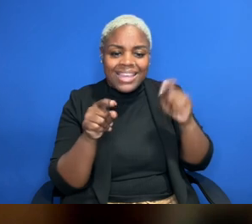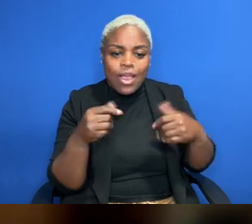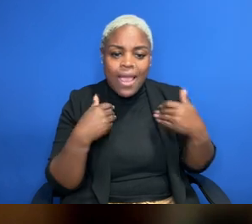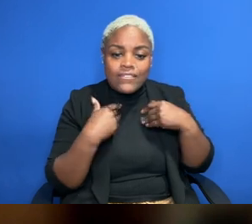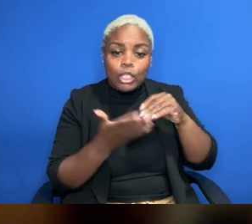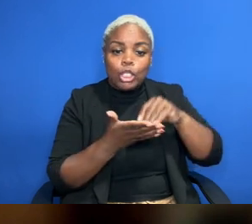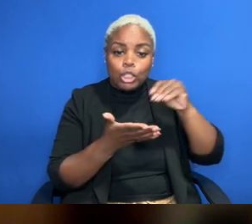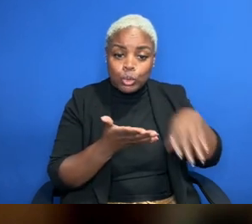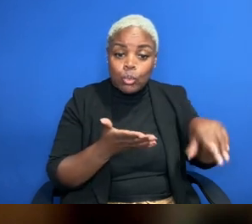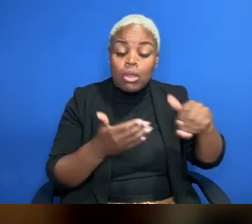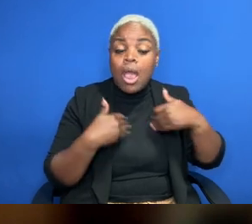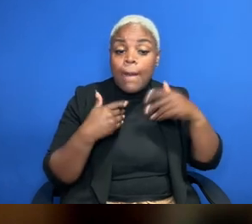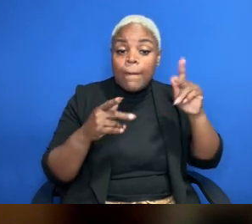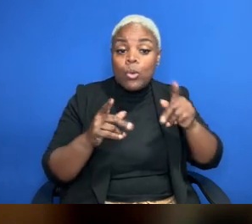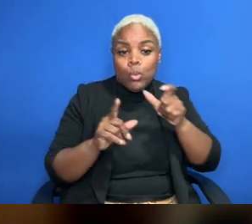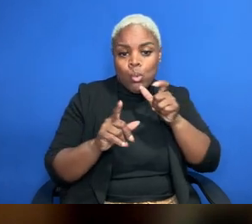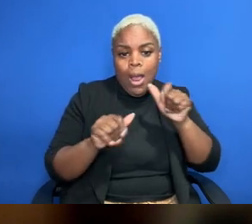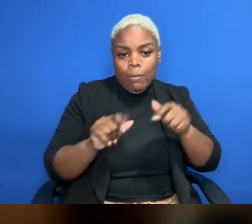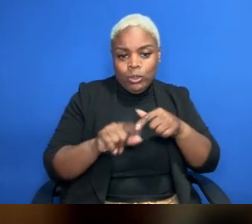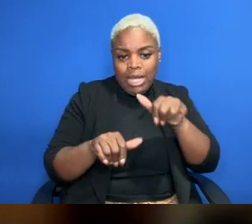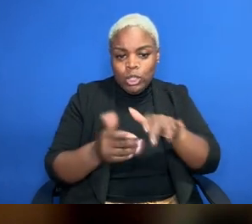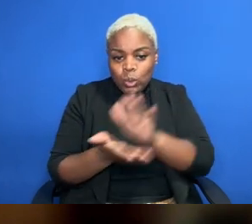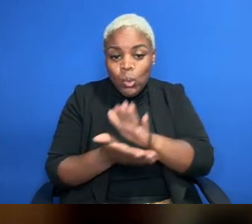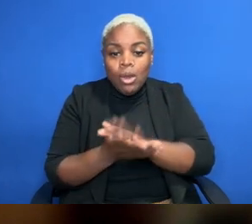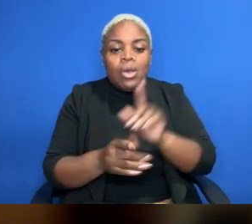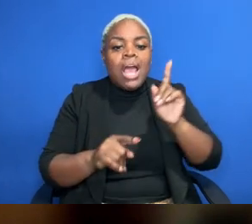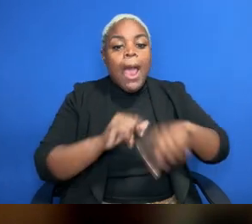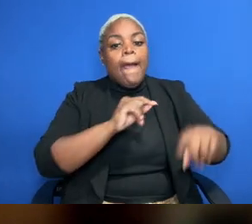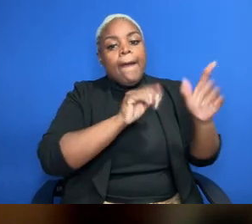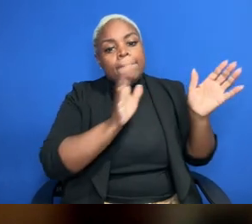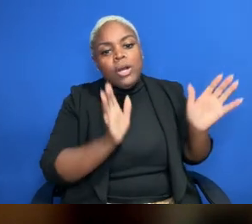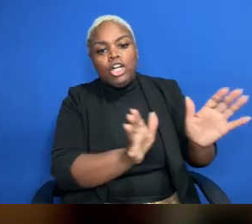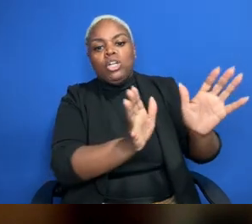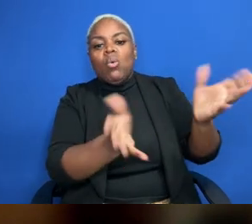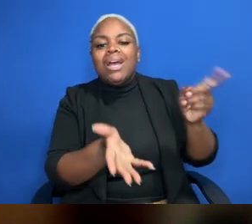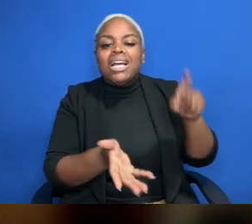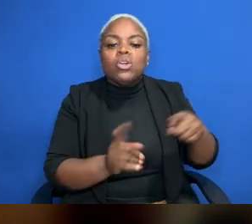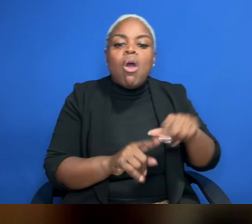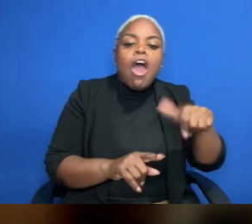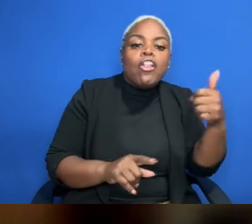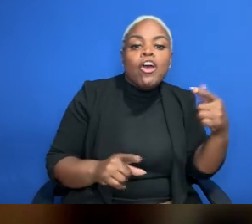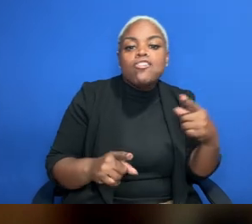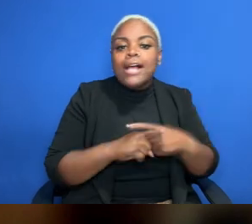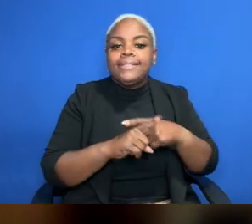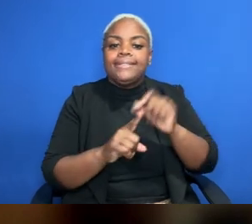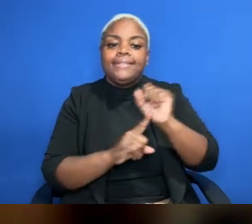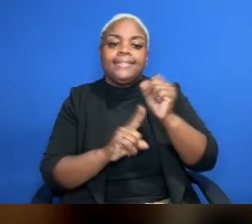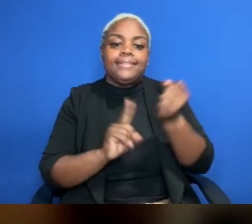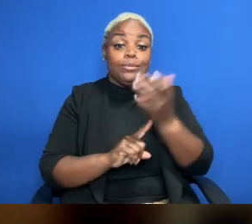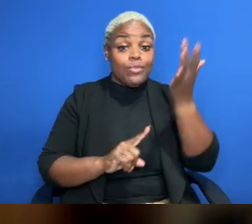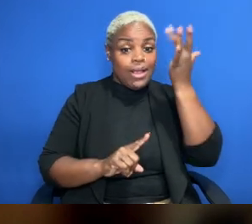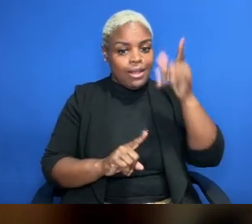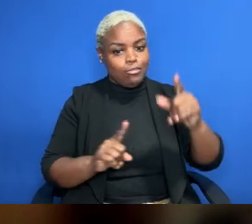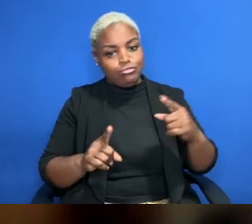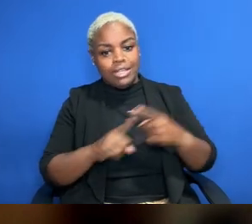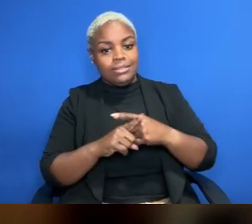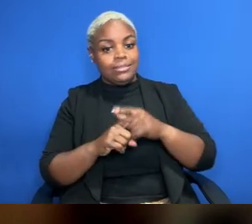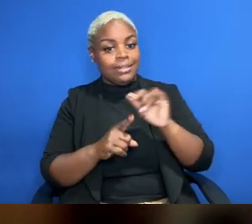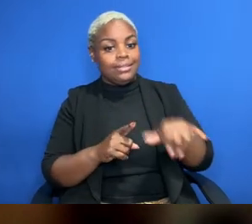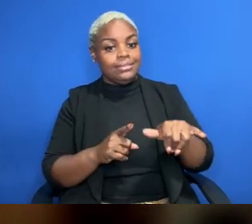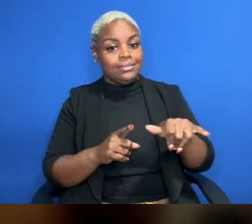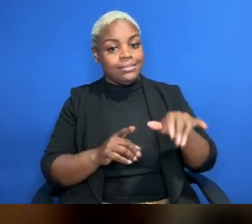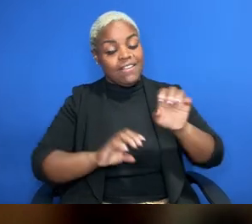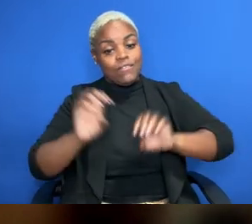have students and young people be able to stay in schools. We can't push them out where they need to get another crisis